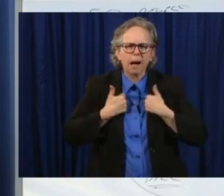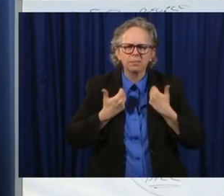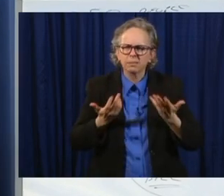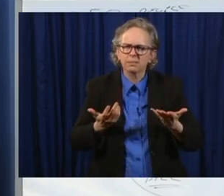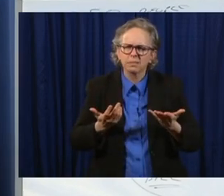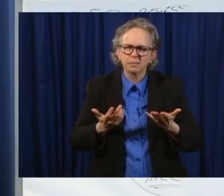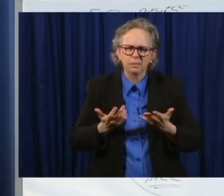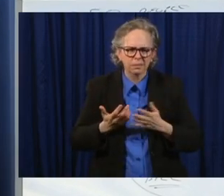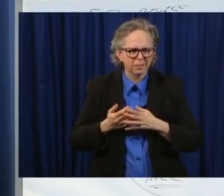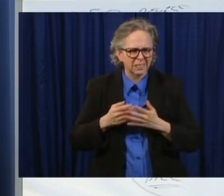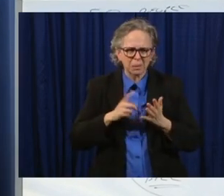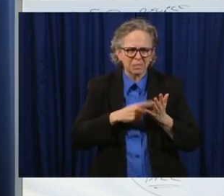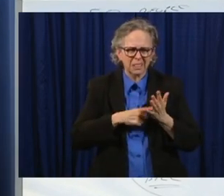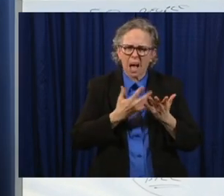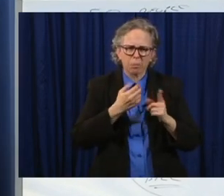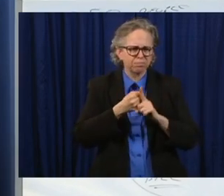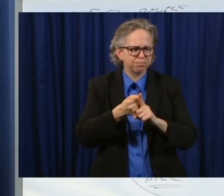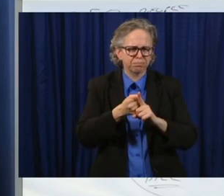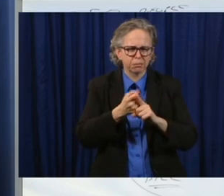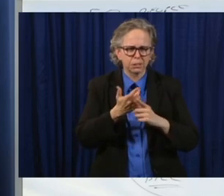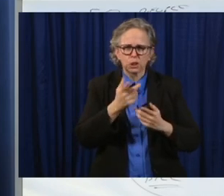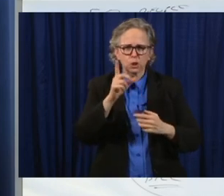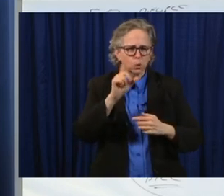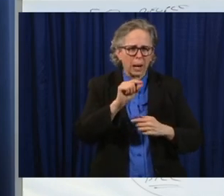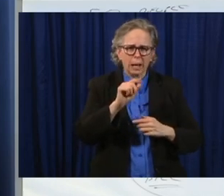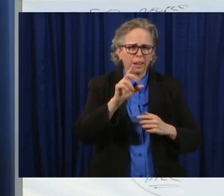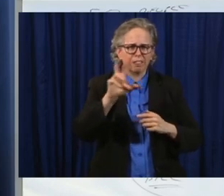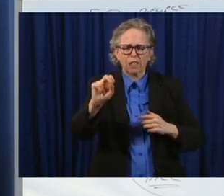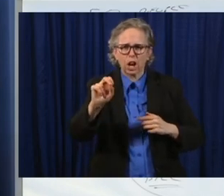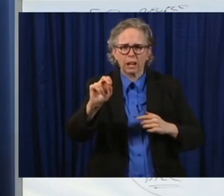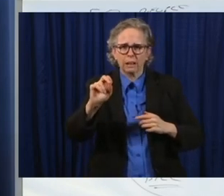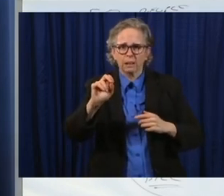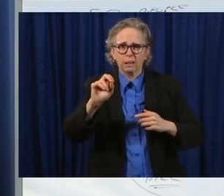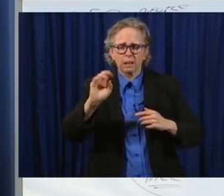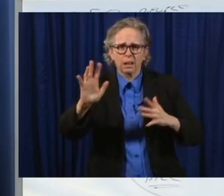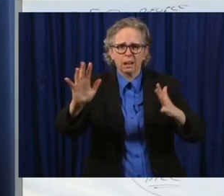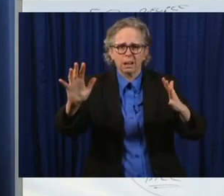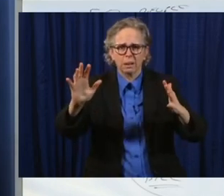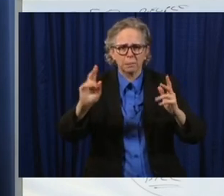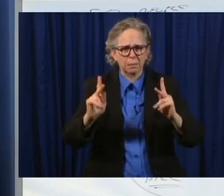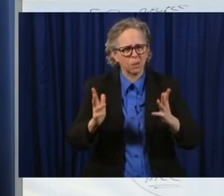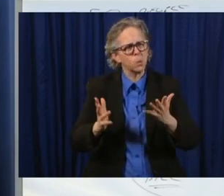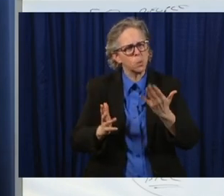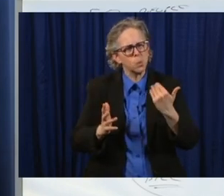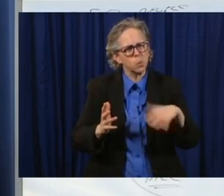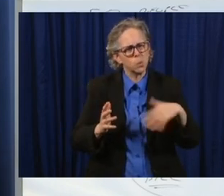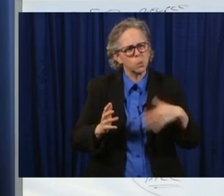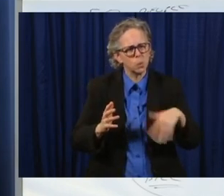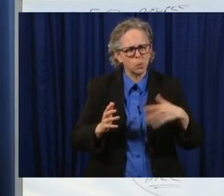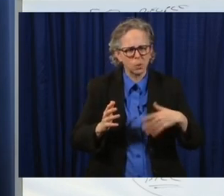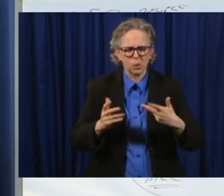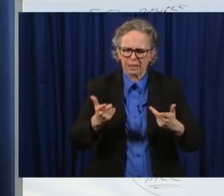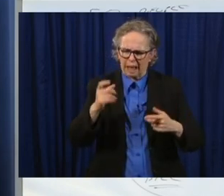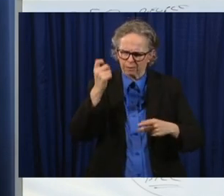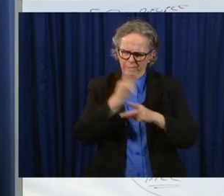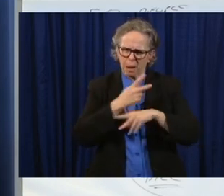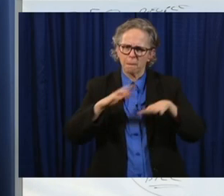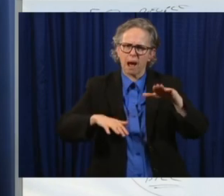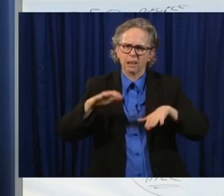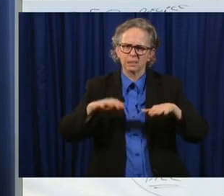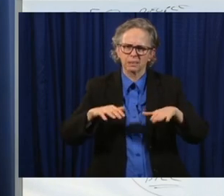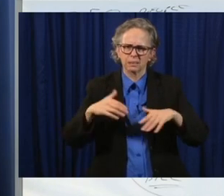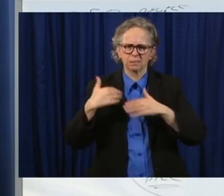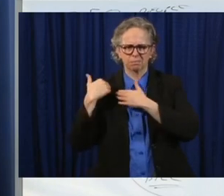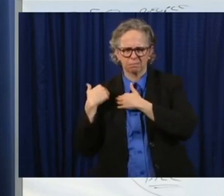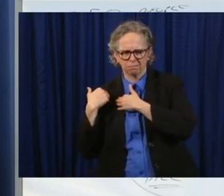20, 30 people maybe, then that balance that's always there between the individual's